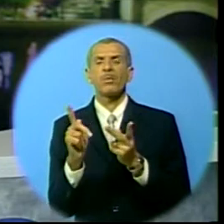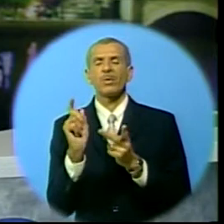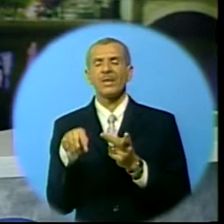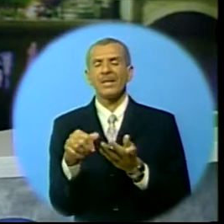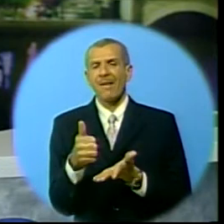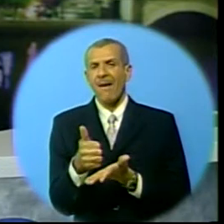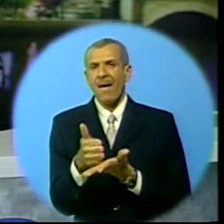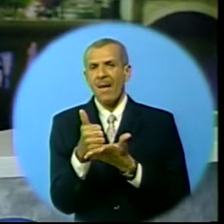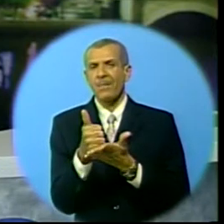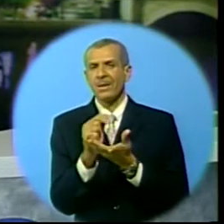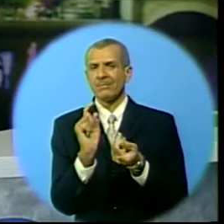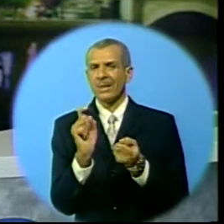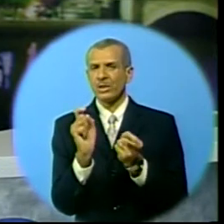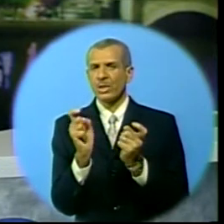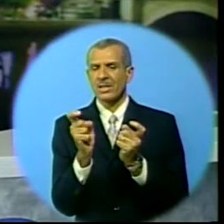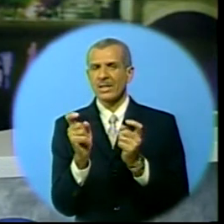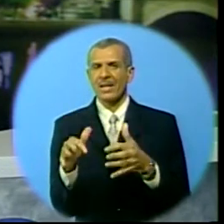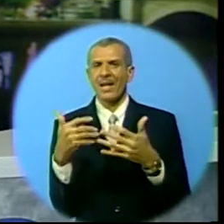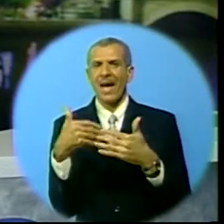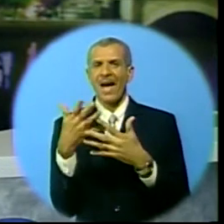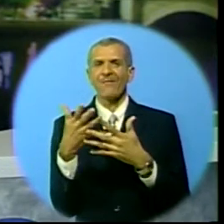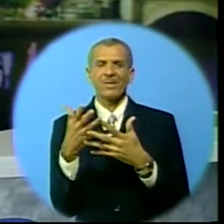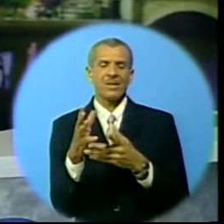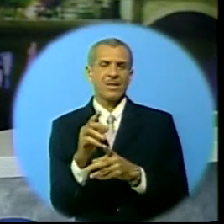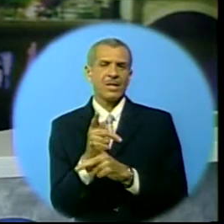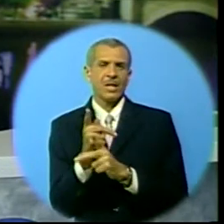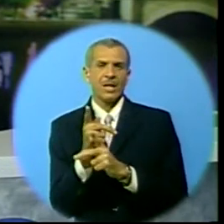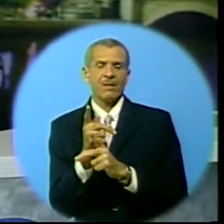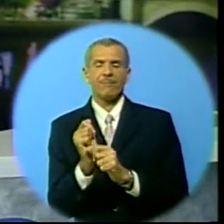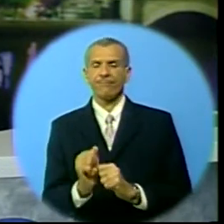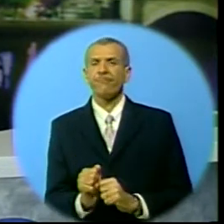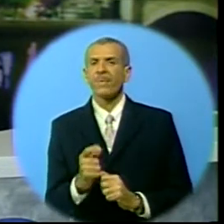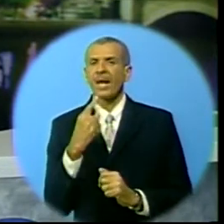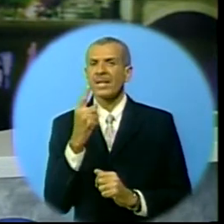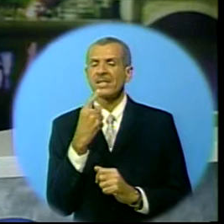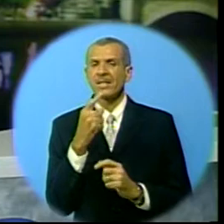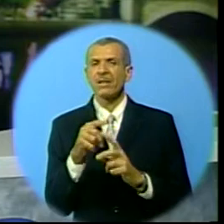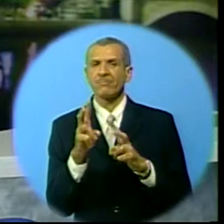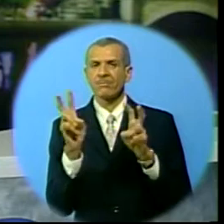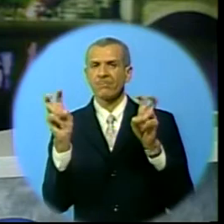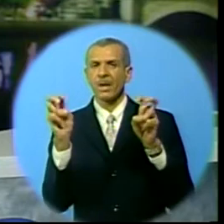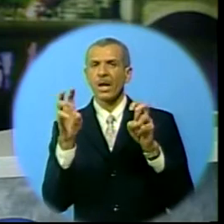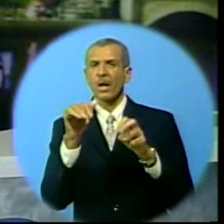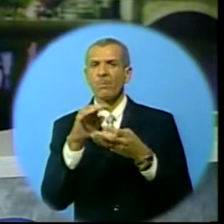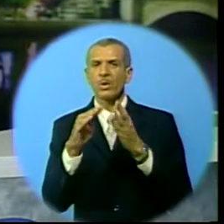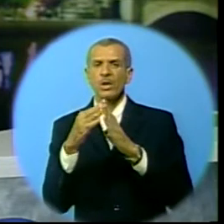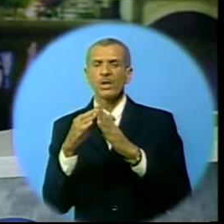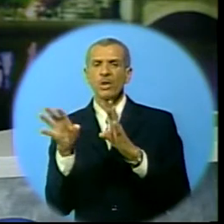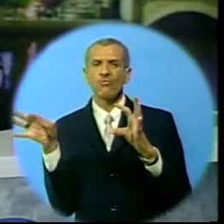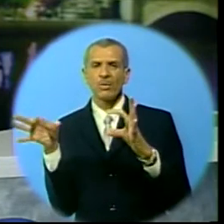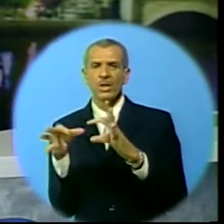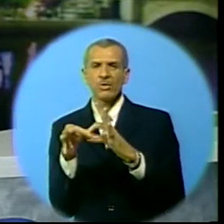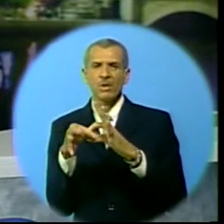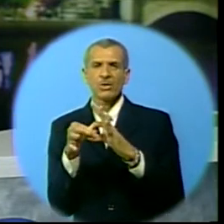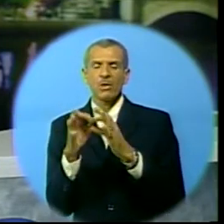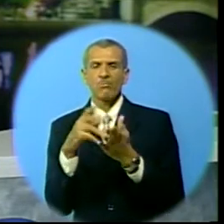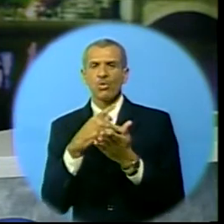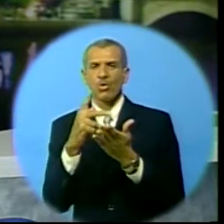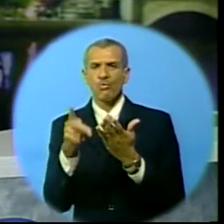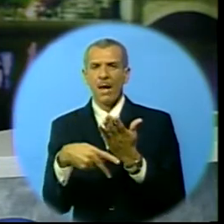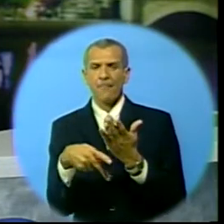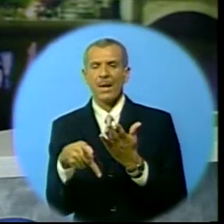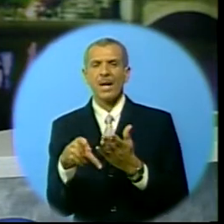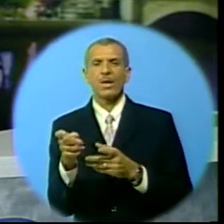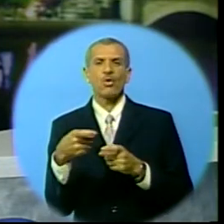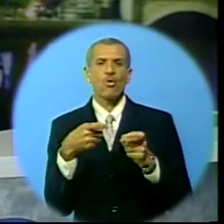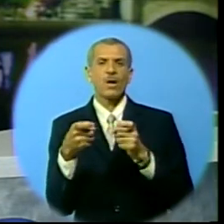help adjusting to life after state care. That project is called the Community Reintegration Program, and